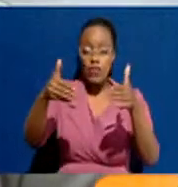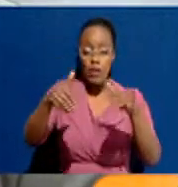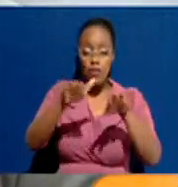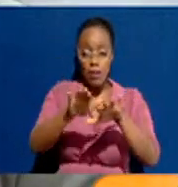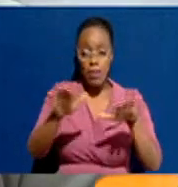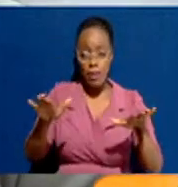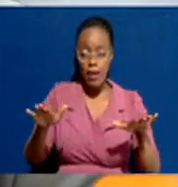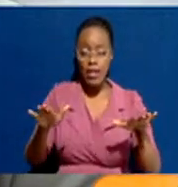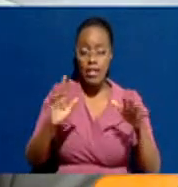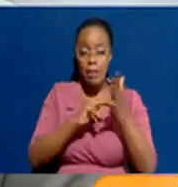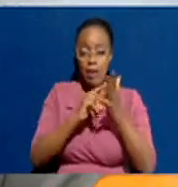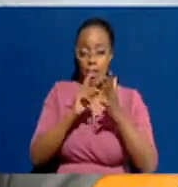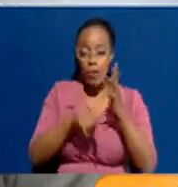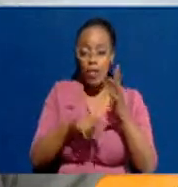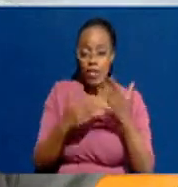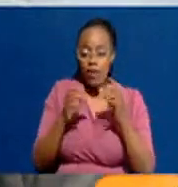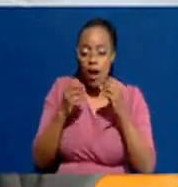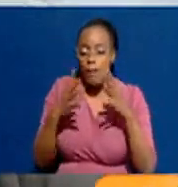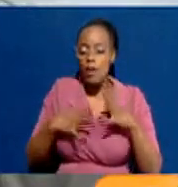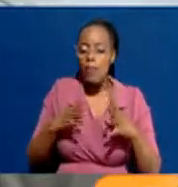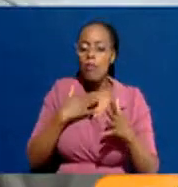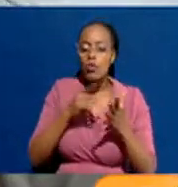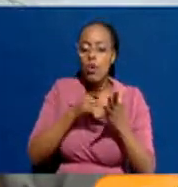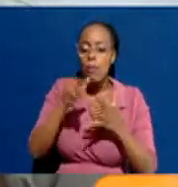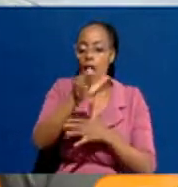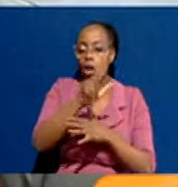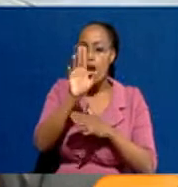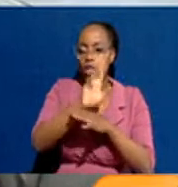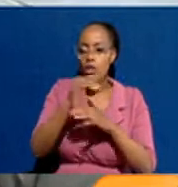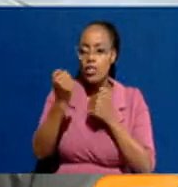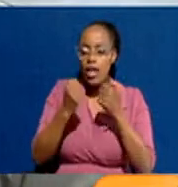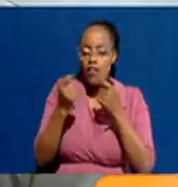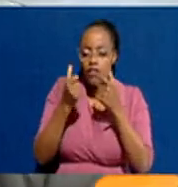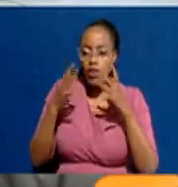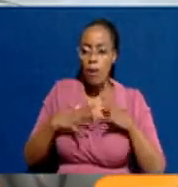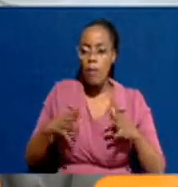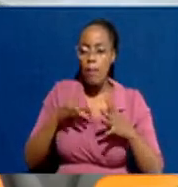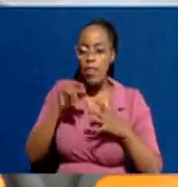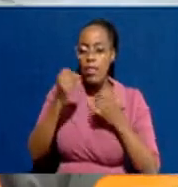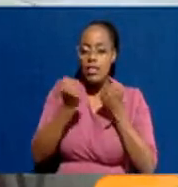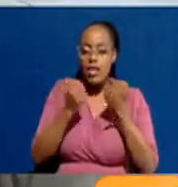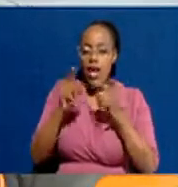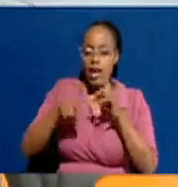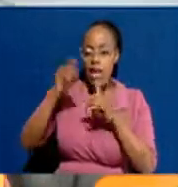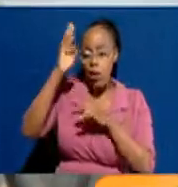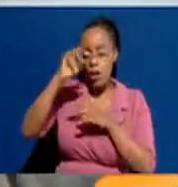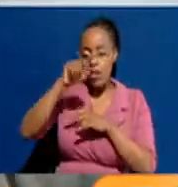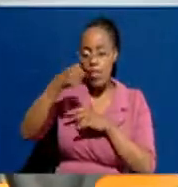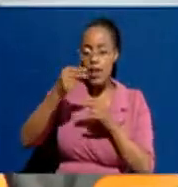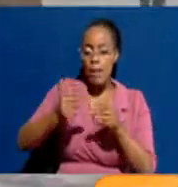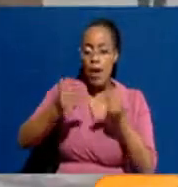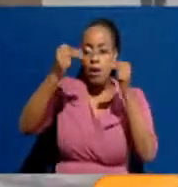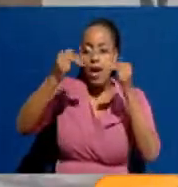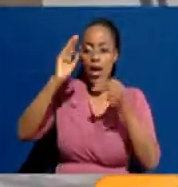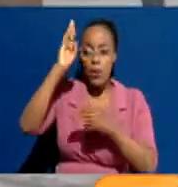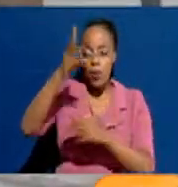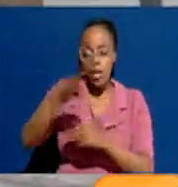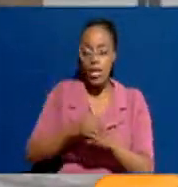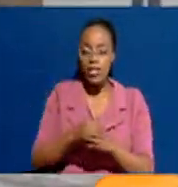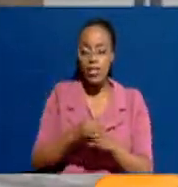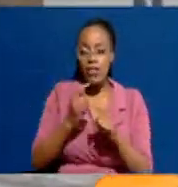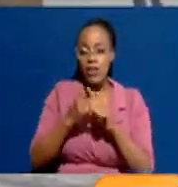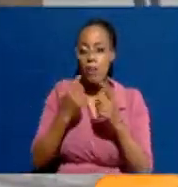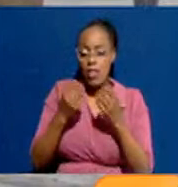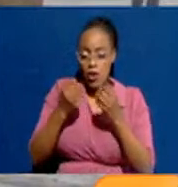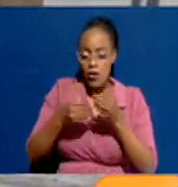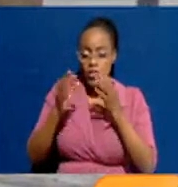market. How many people want to drive a locally used car? Very less people. So these cars will shoot up because the demand will go up. According to